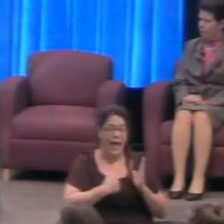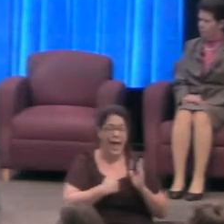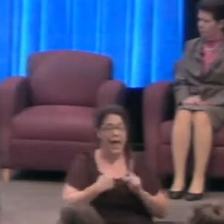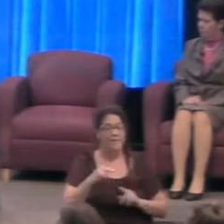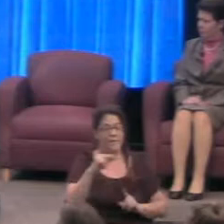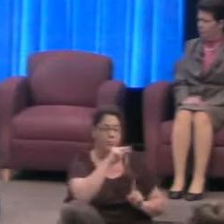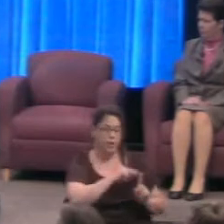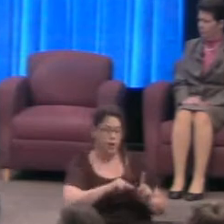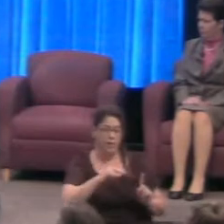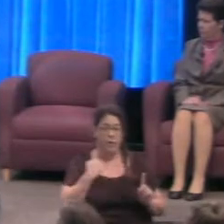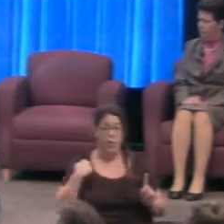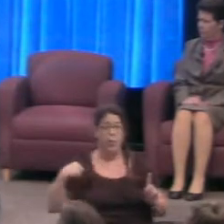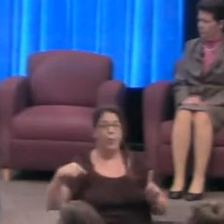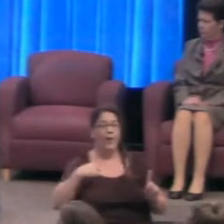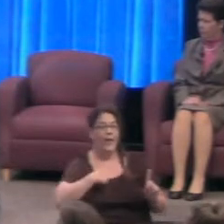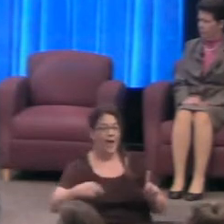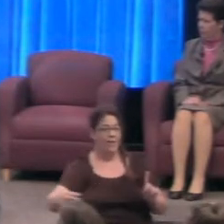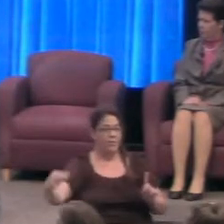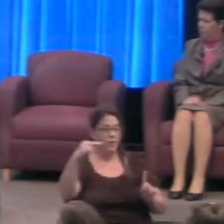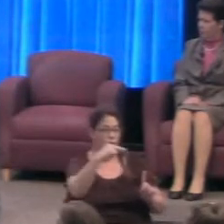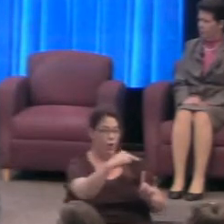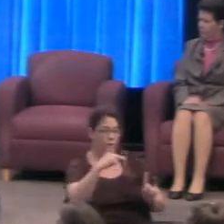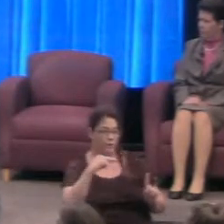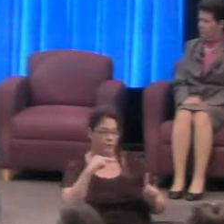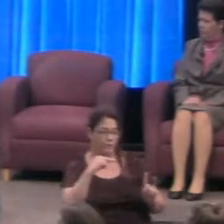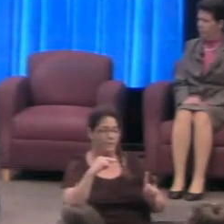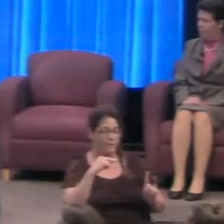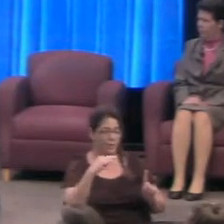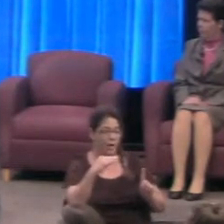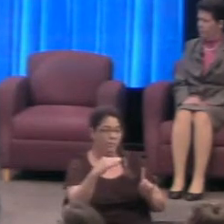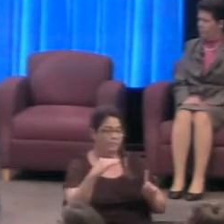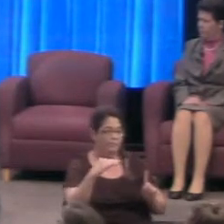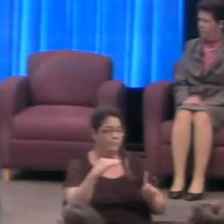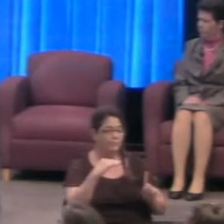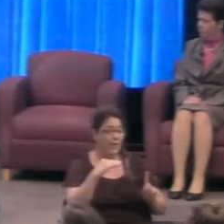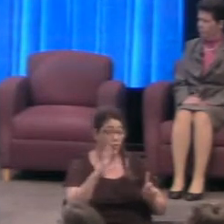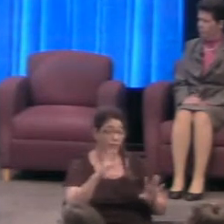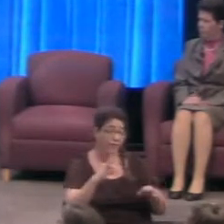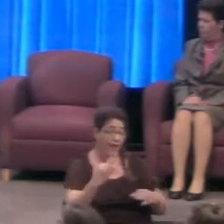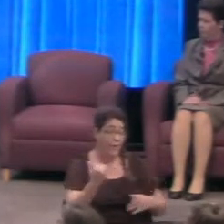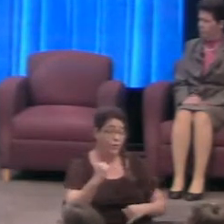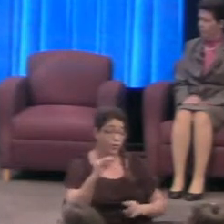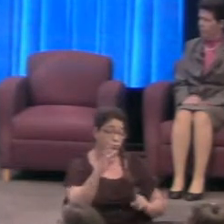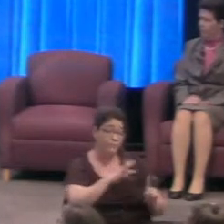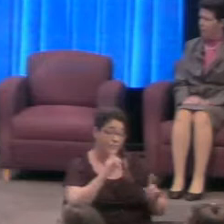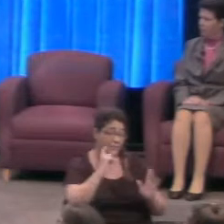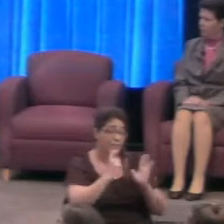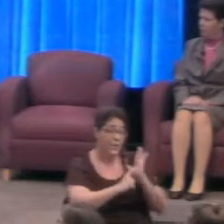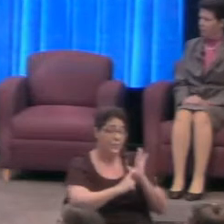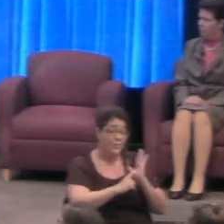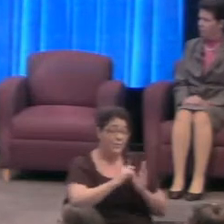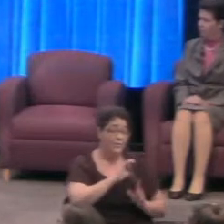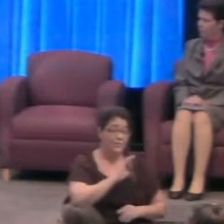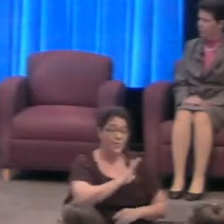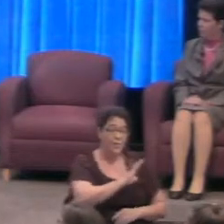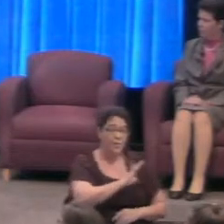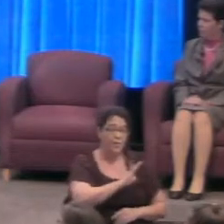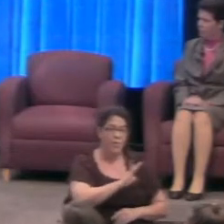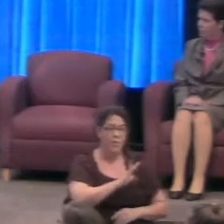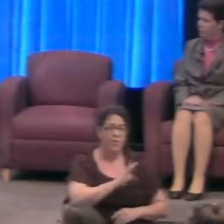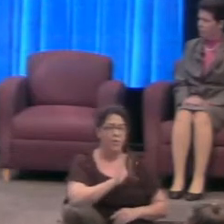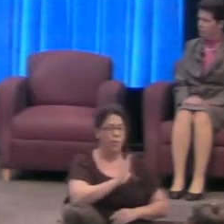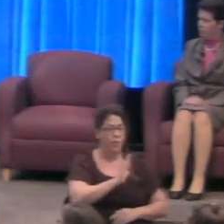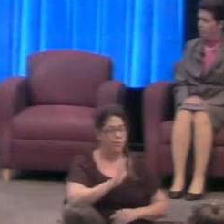we have observed your teammates, and I dare say your family has observed that your